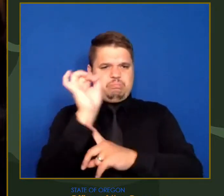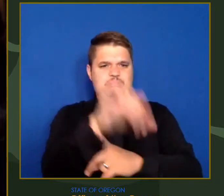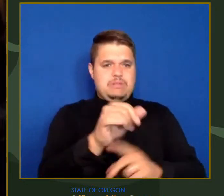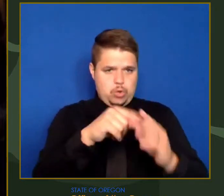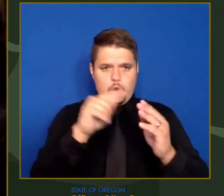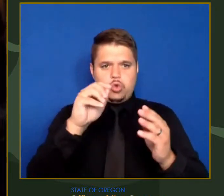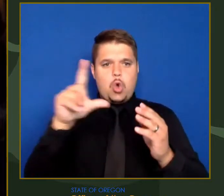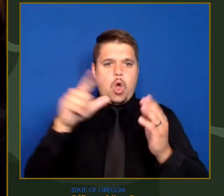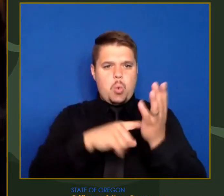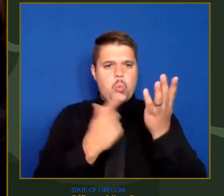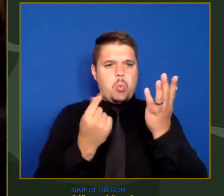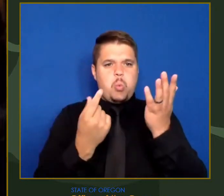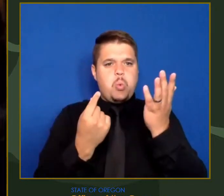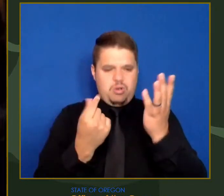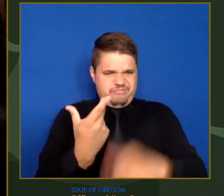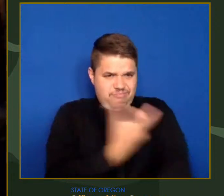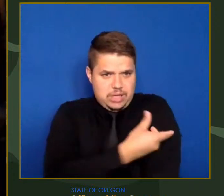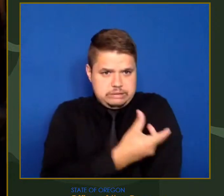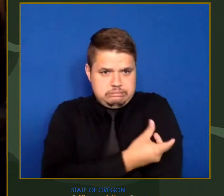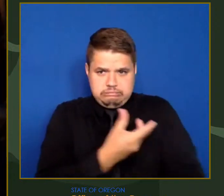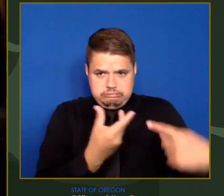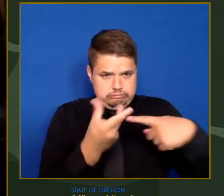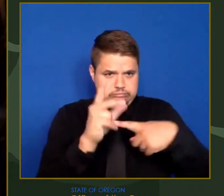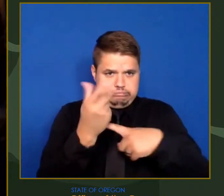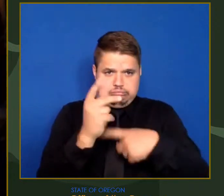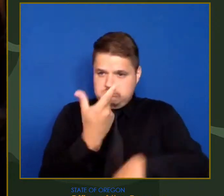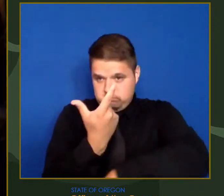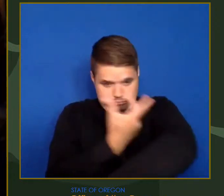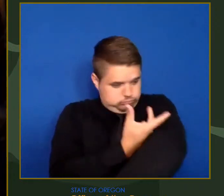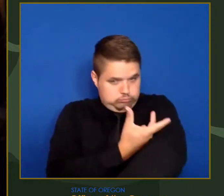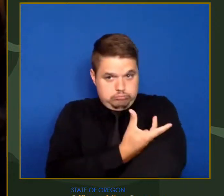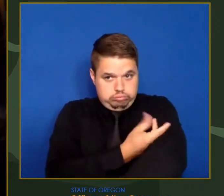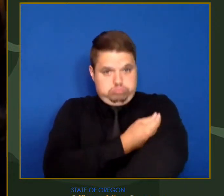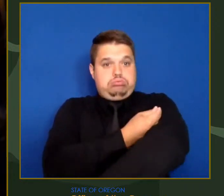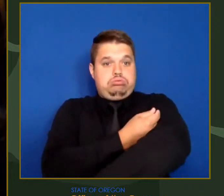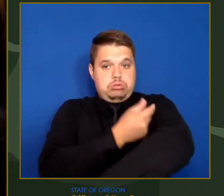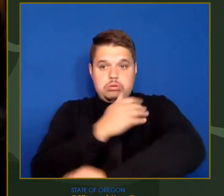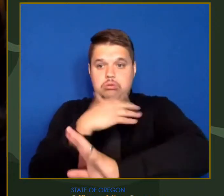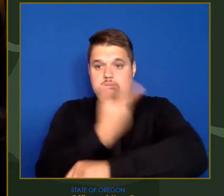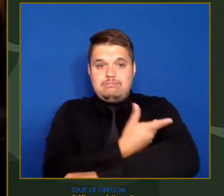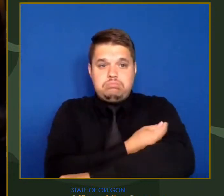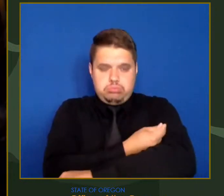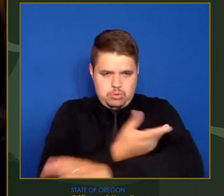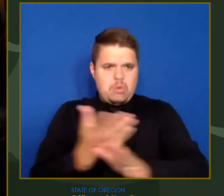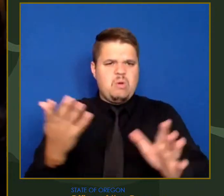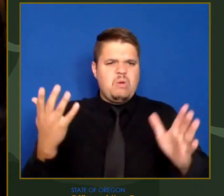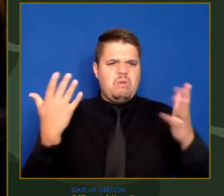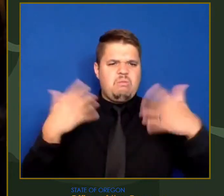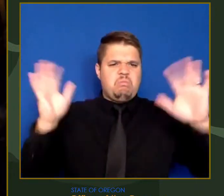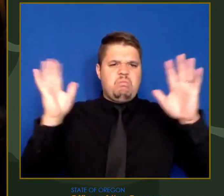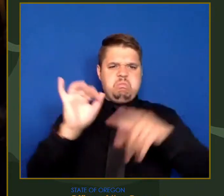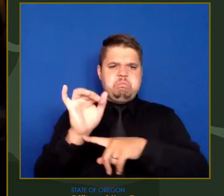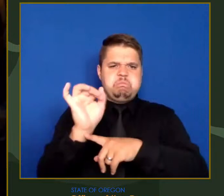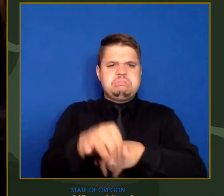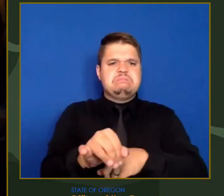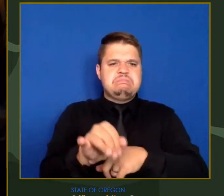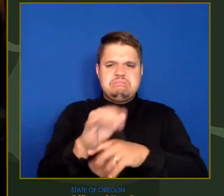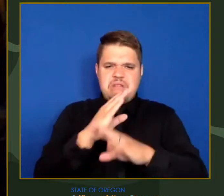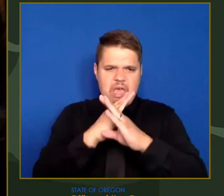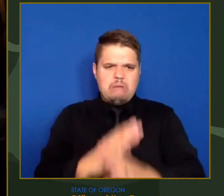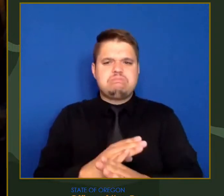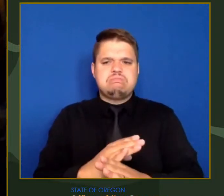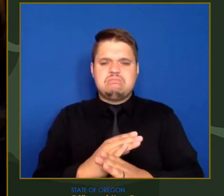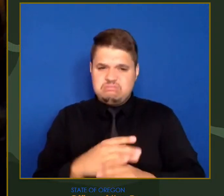past 18 months have saved lives and have spared Oregon from many of the worst outcomes experienced in several other states.